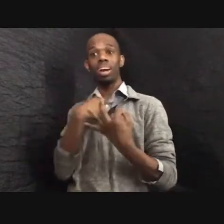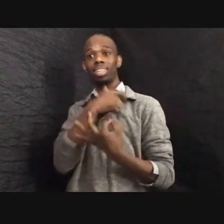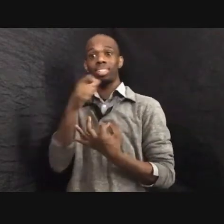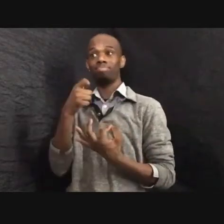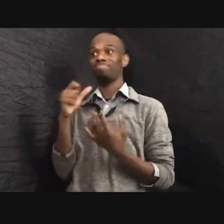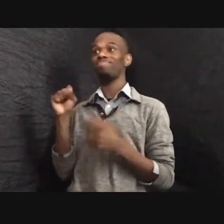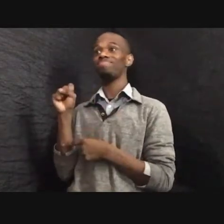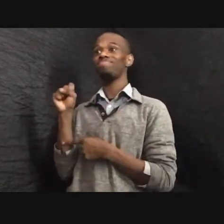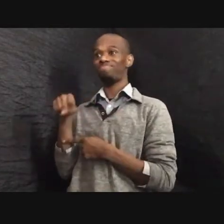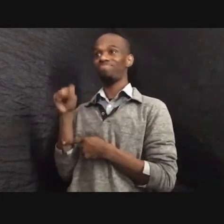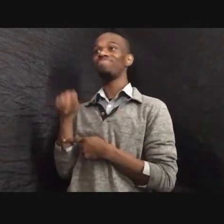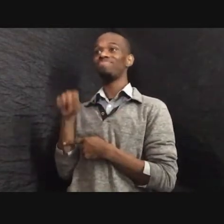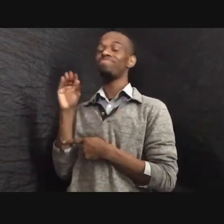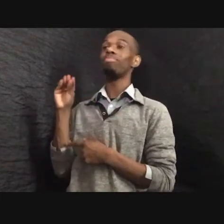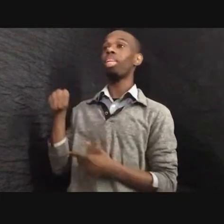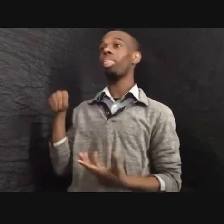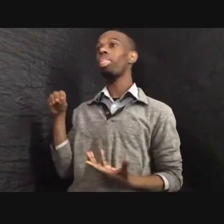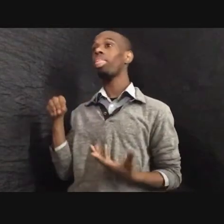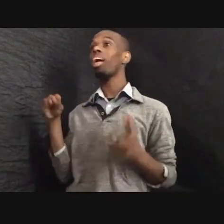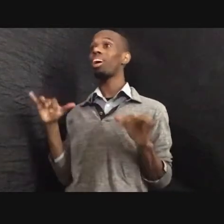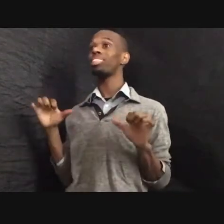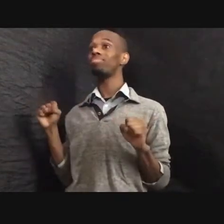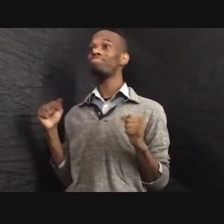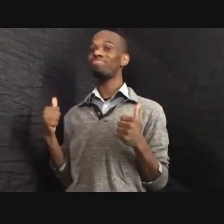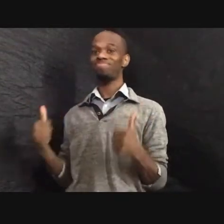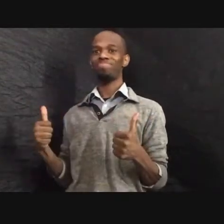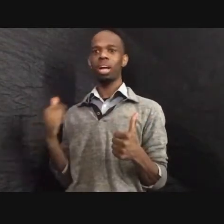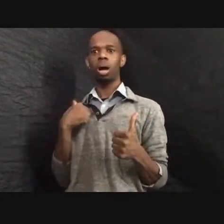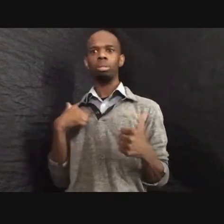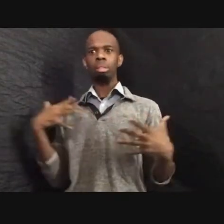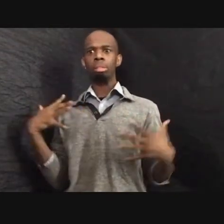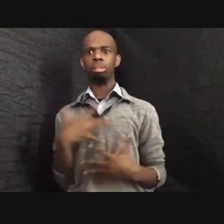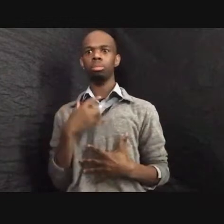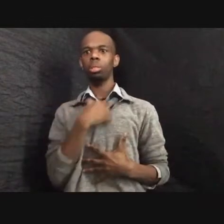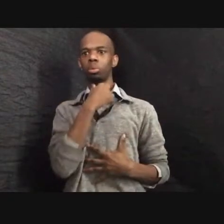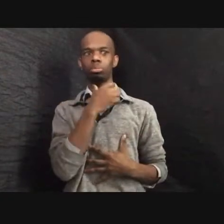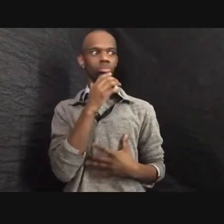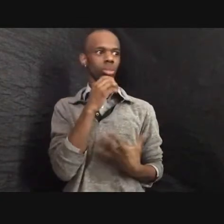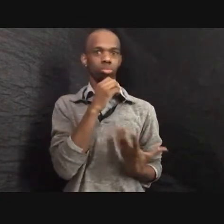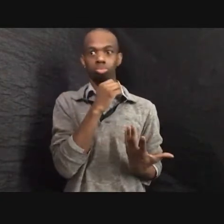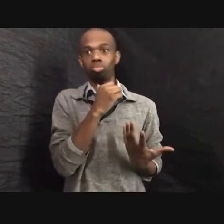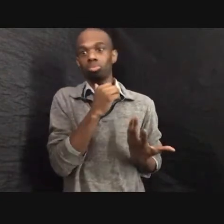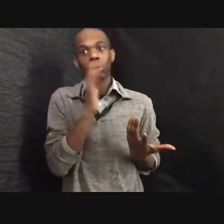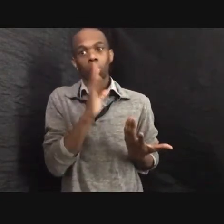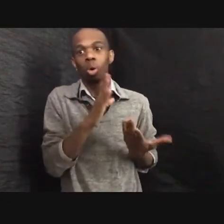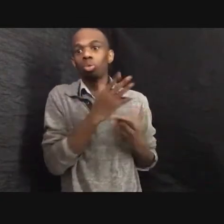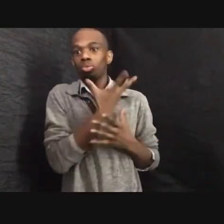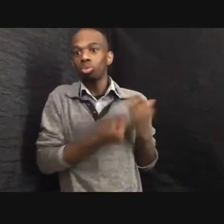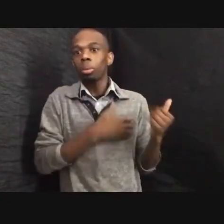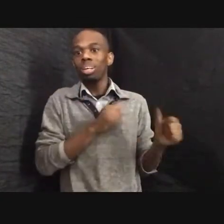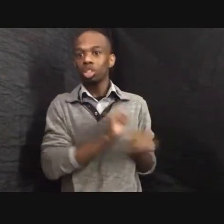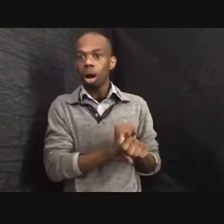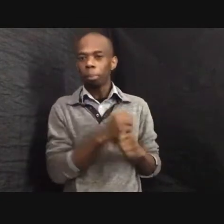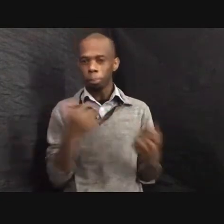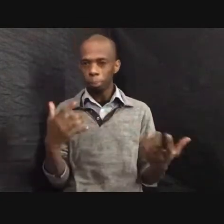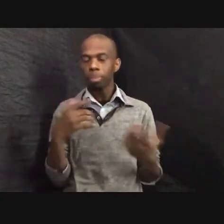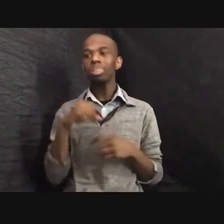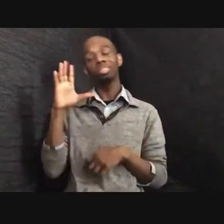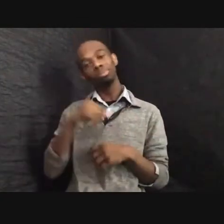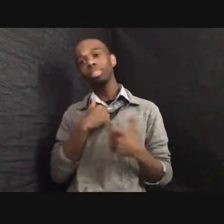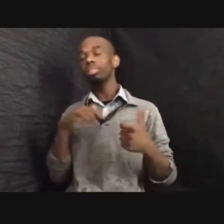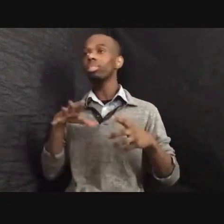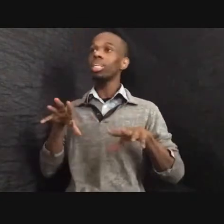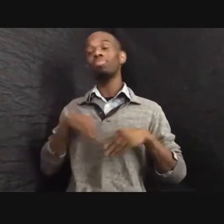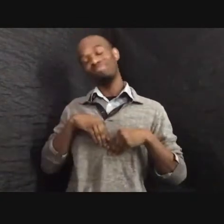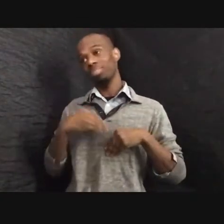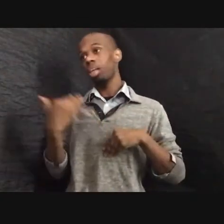me for, right? Mm-hmm. And then how to claim your power and say, no, I'm not gonna do that anymore, or that's not what you hired me. All those things that go inside that conversation.